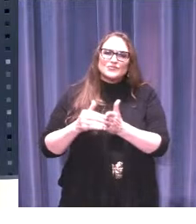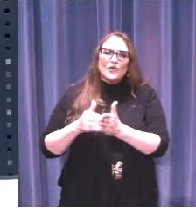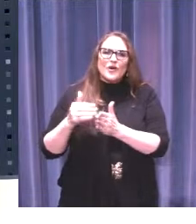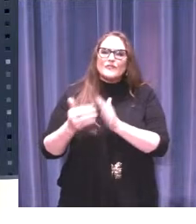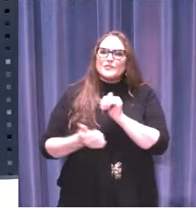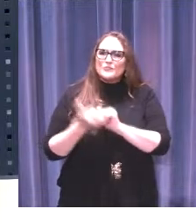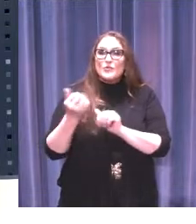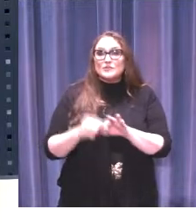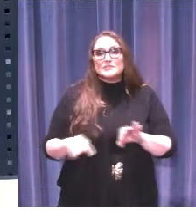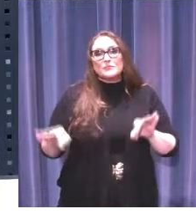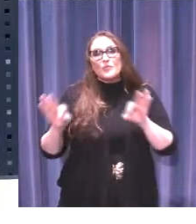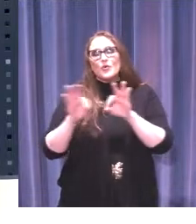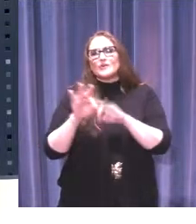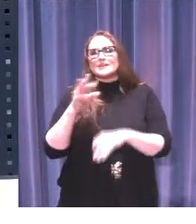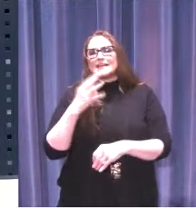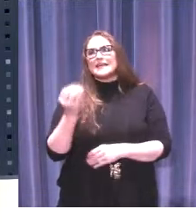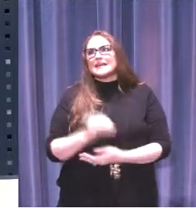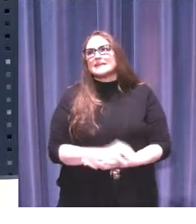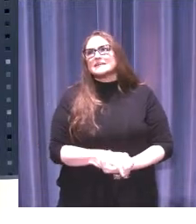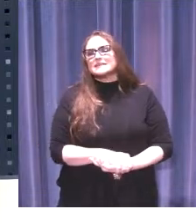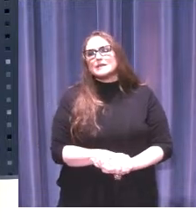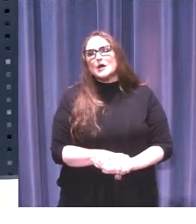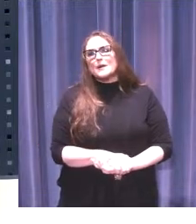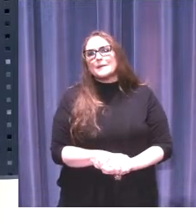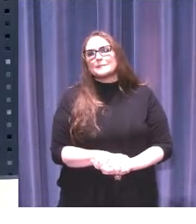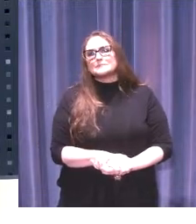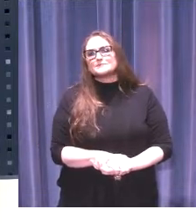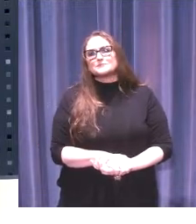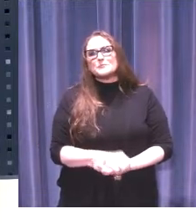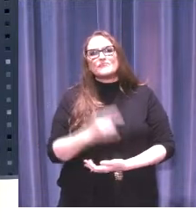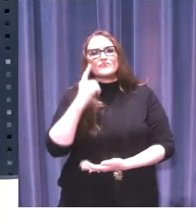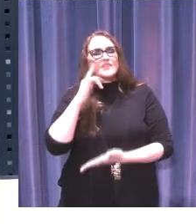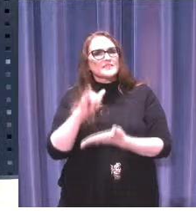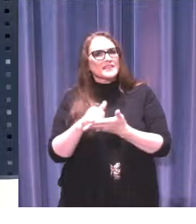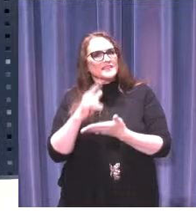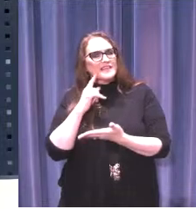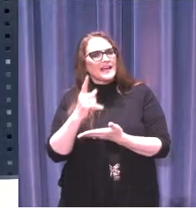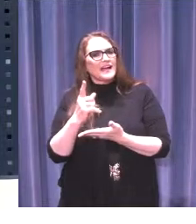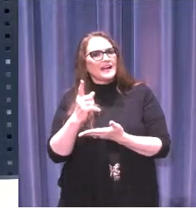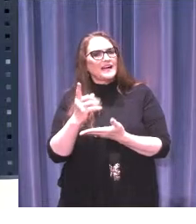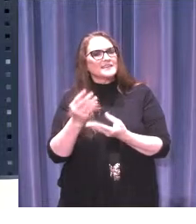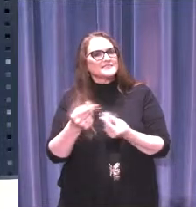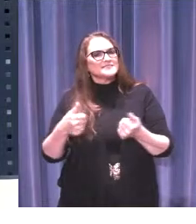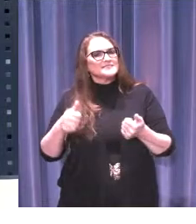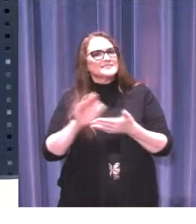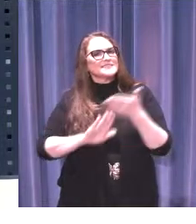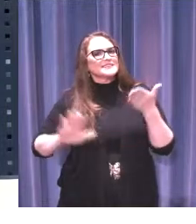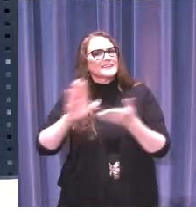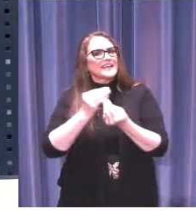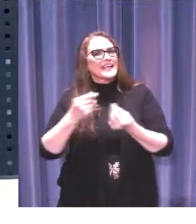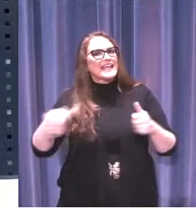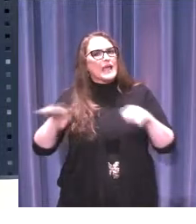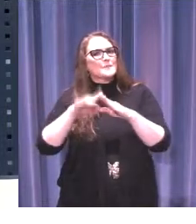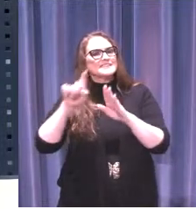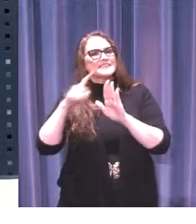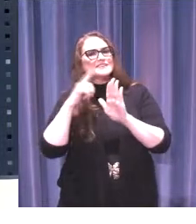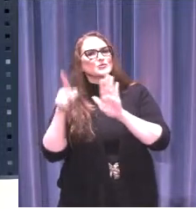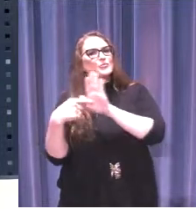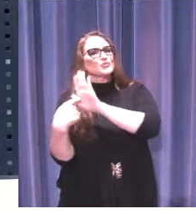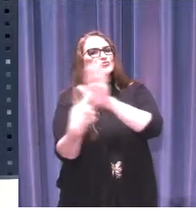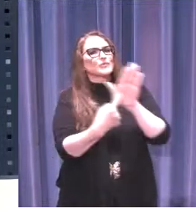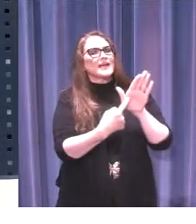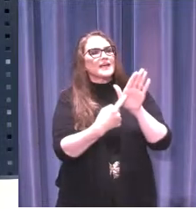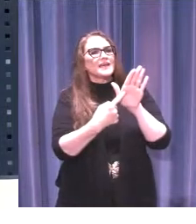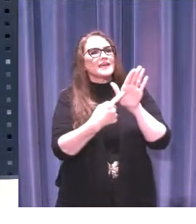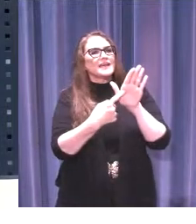most important. And I think that the campus needs to portray an